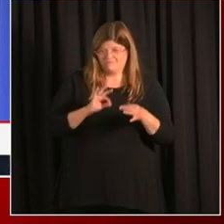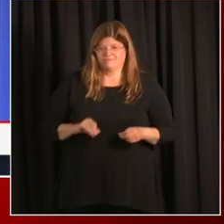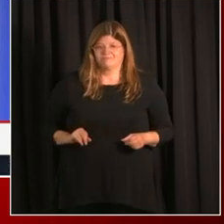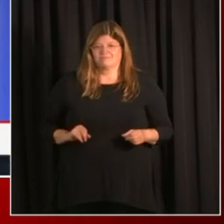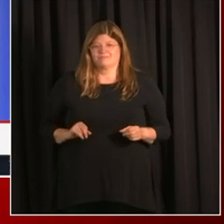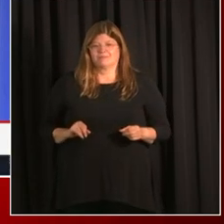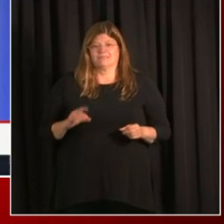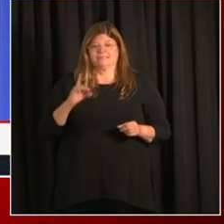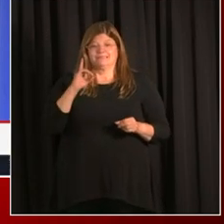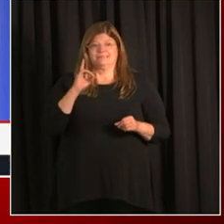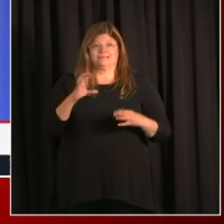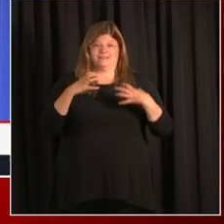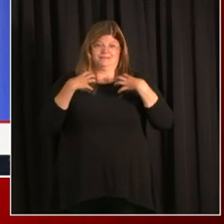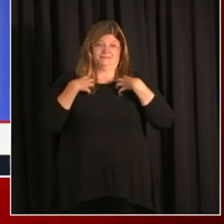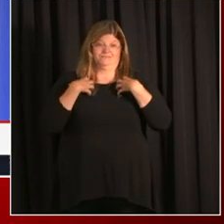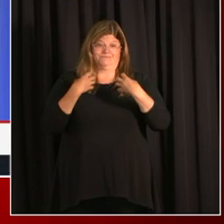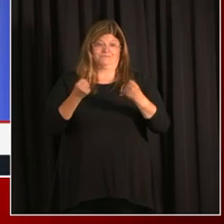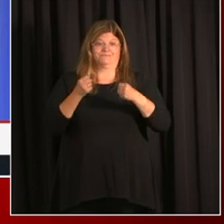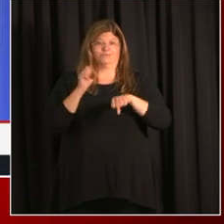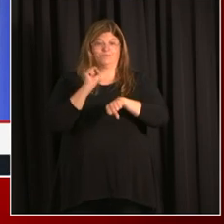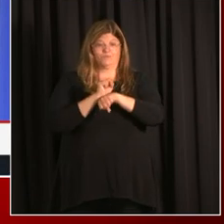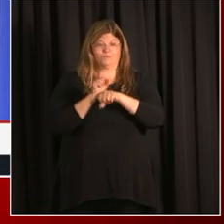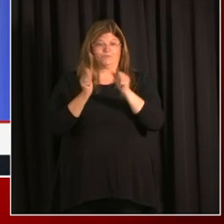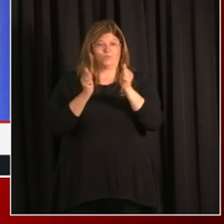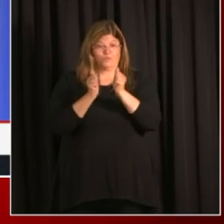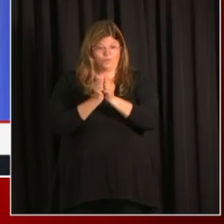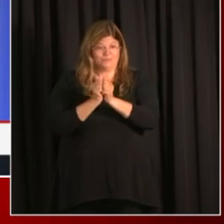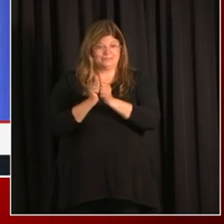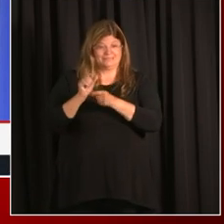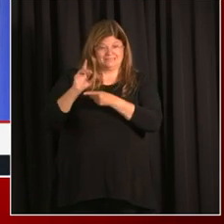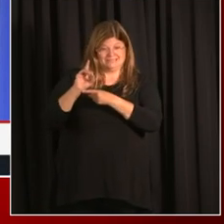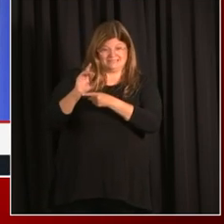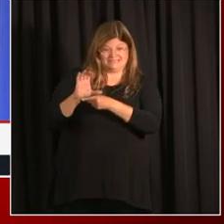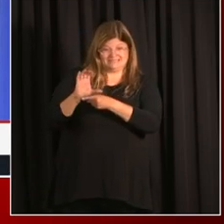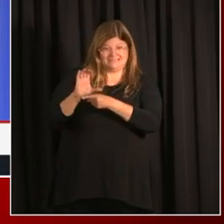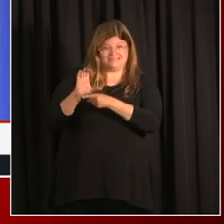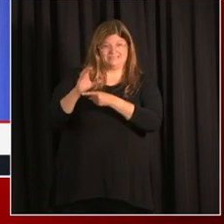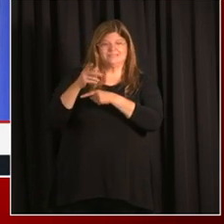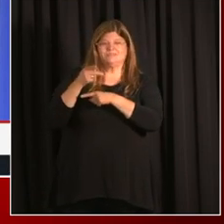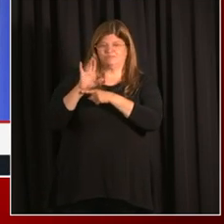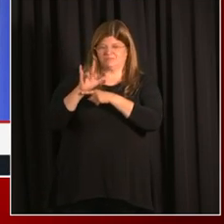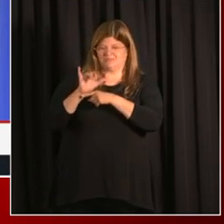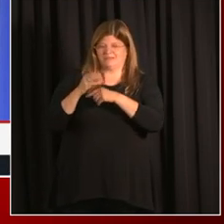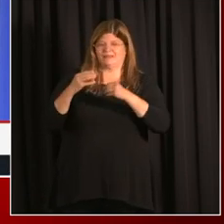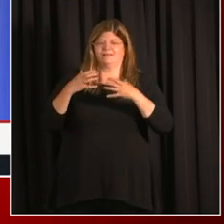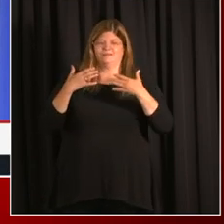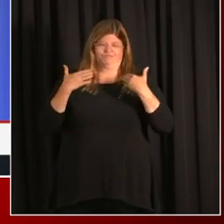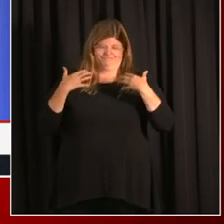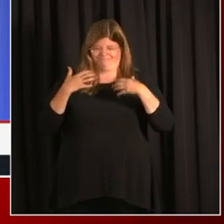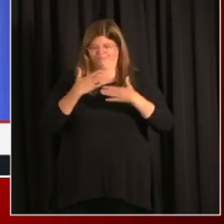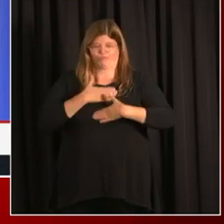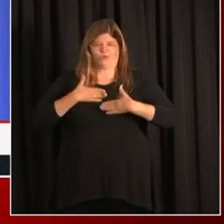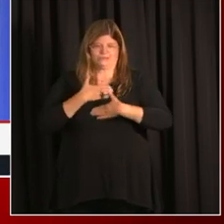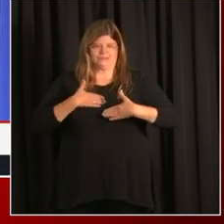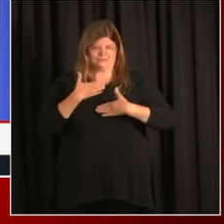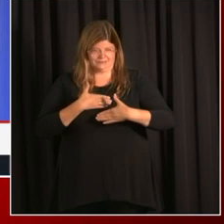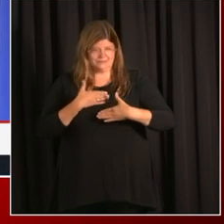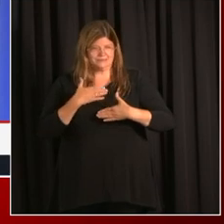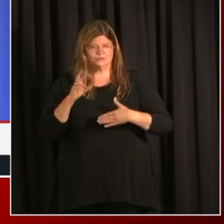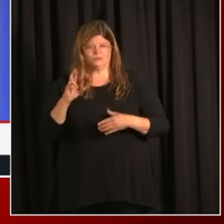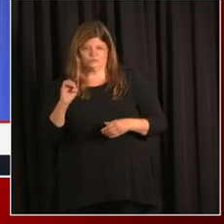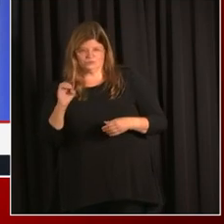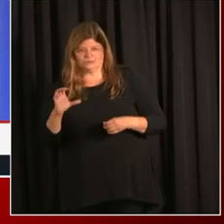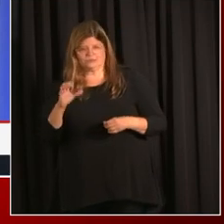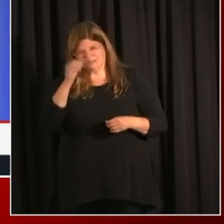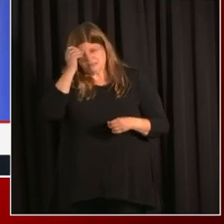works with the Department of Parks and Recreations on the regulation of pools, and every year we work with great enthusiasm to